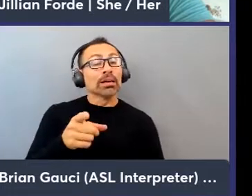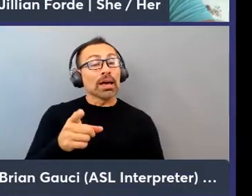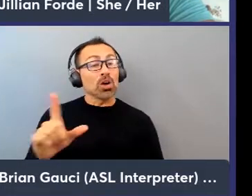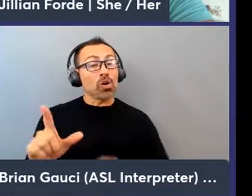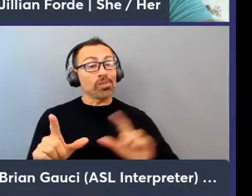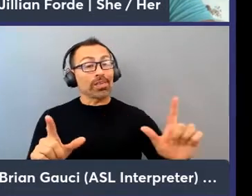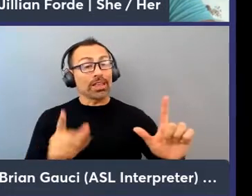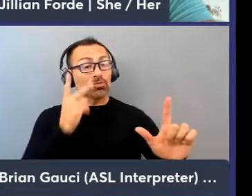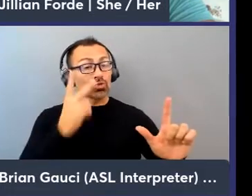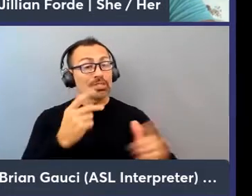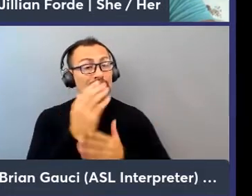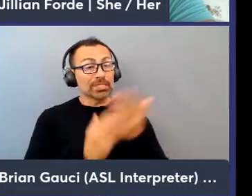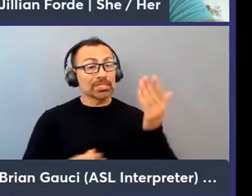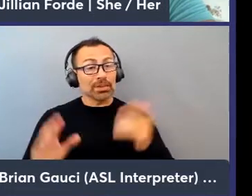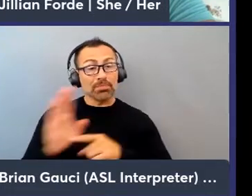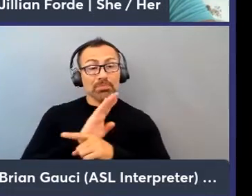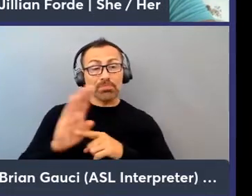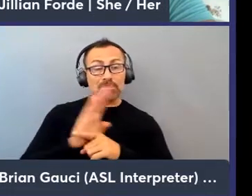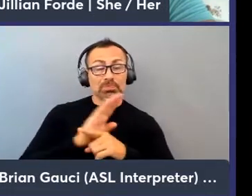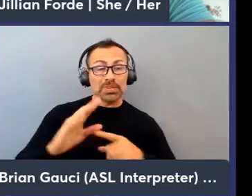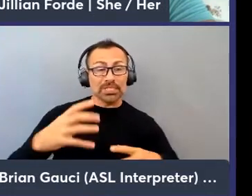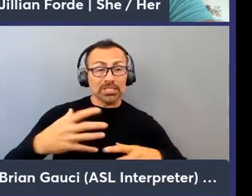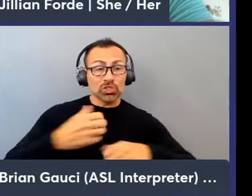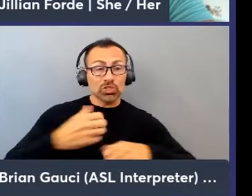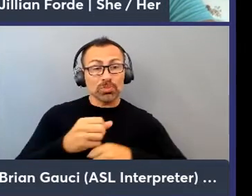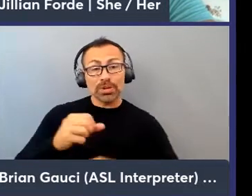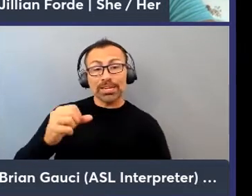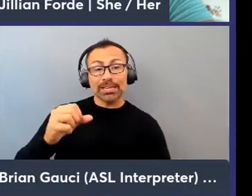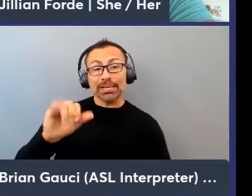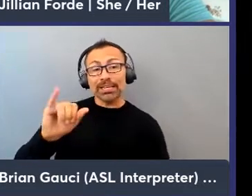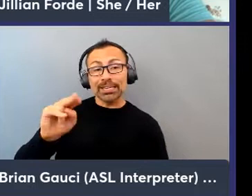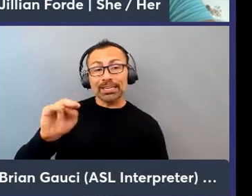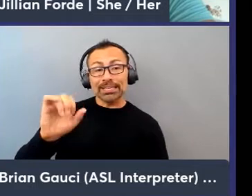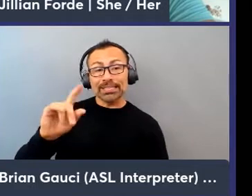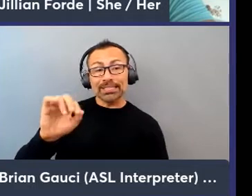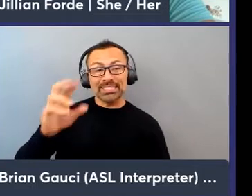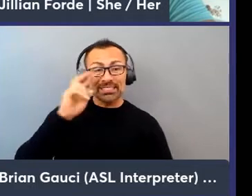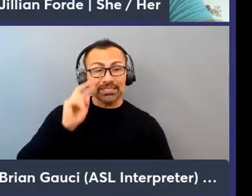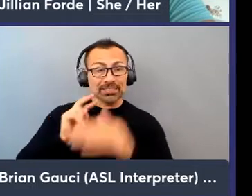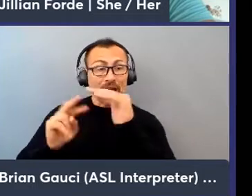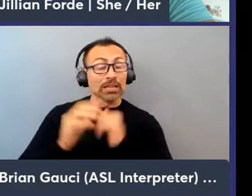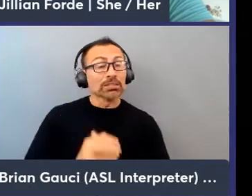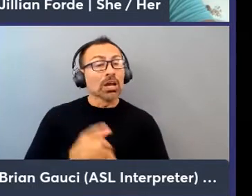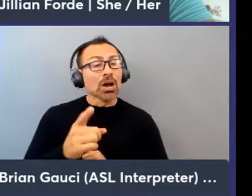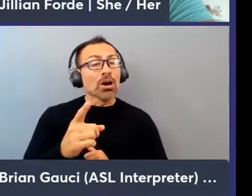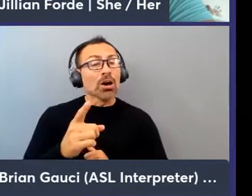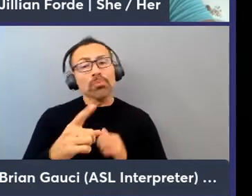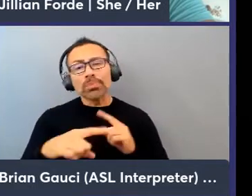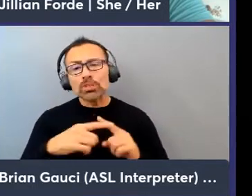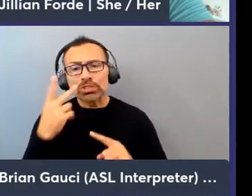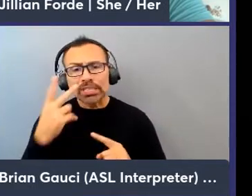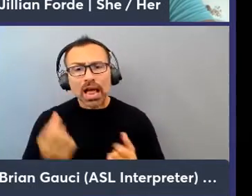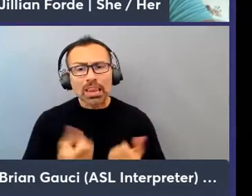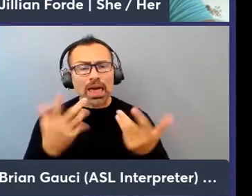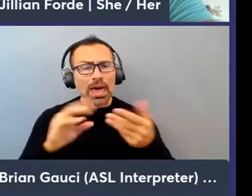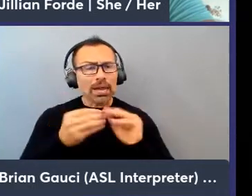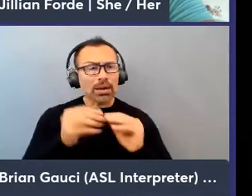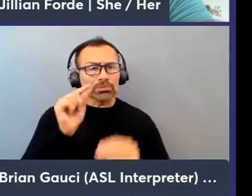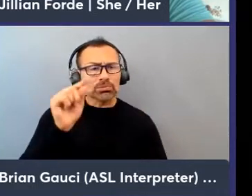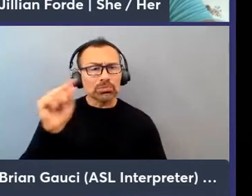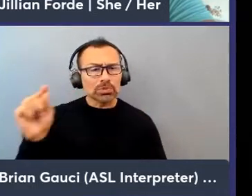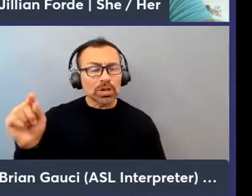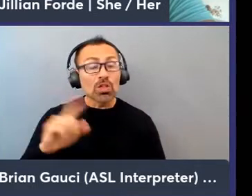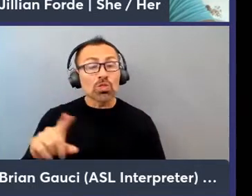summary insights chart. We call it insights. And then you see a lot of number over there. All those numbers are all based